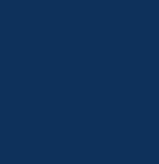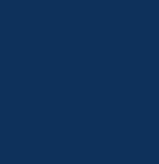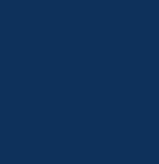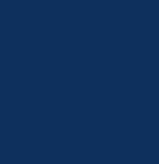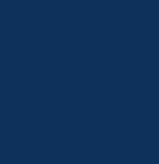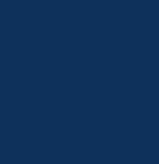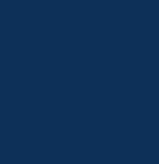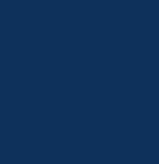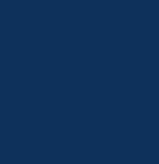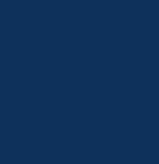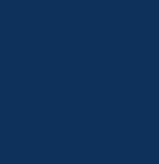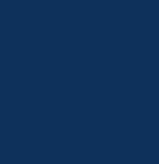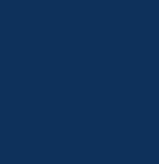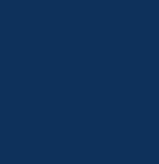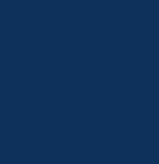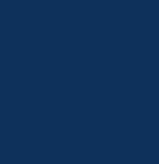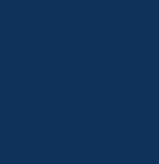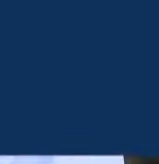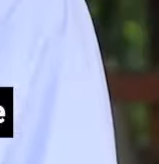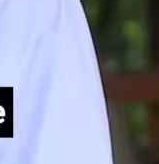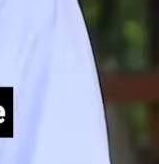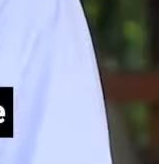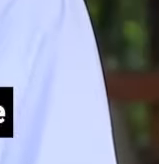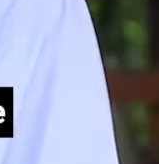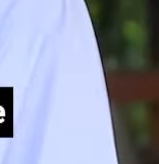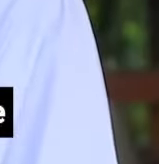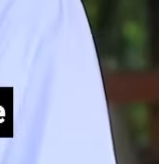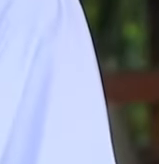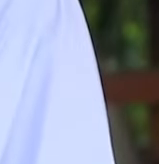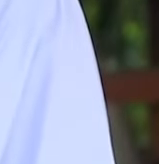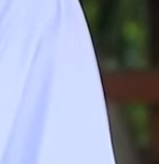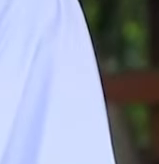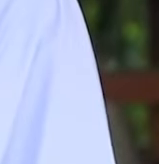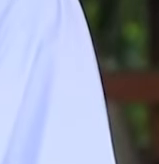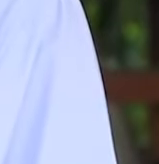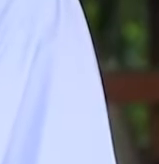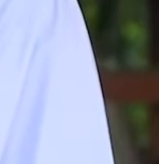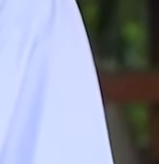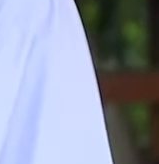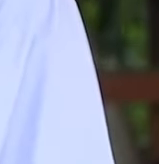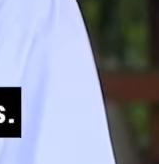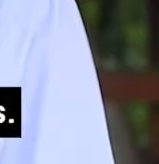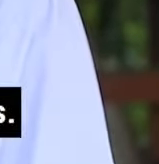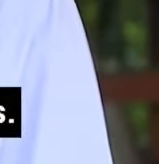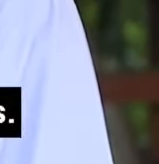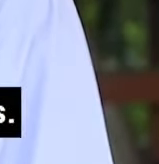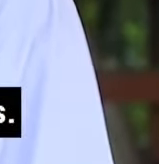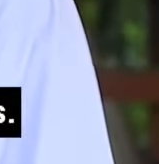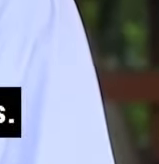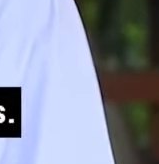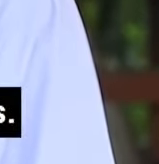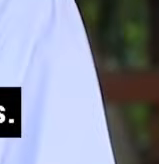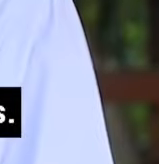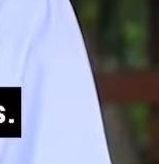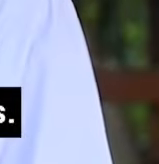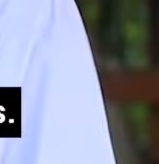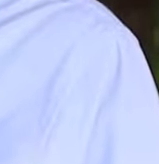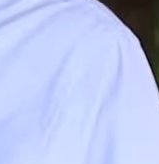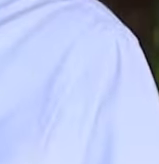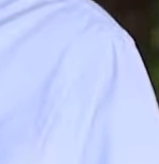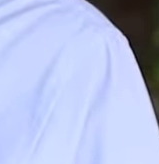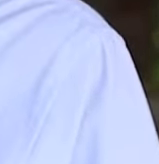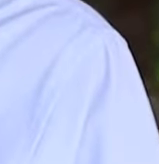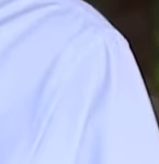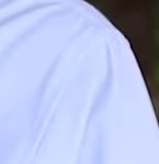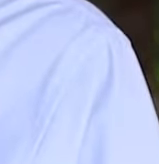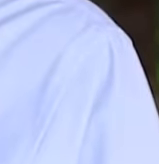as a safe space for sharing insights with leaders and interesting people across diverse backgrounds. I've been a journalist for 33 years,